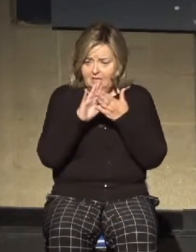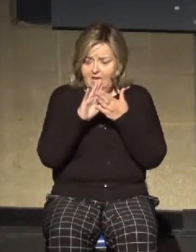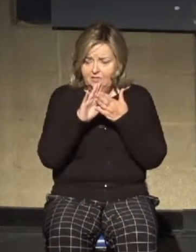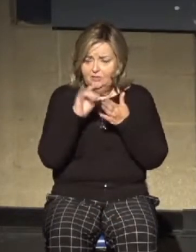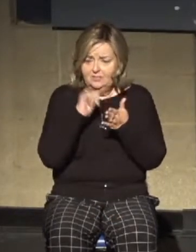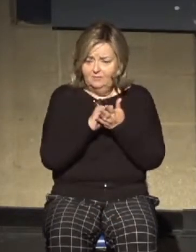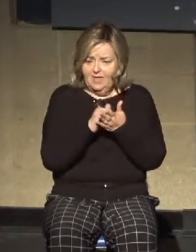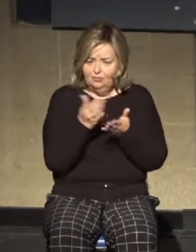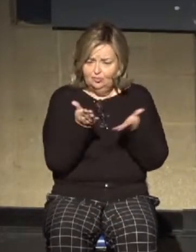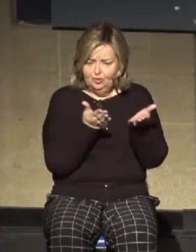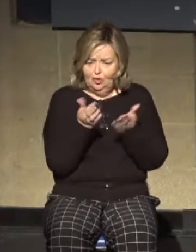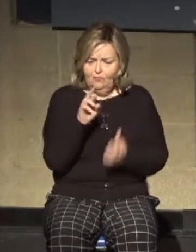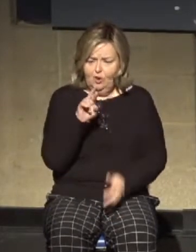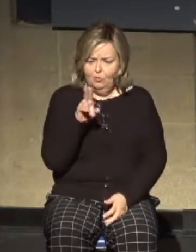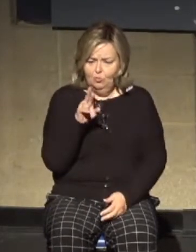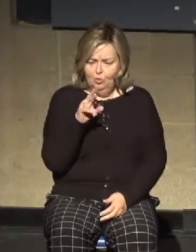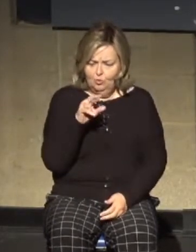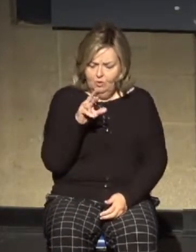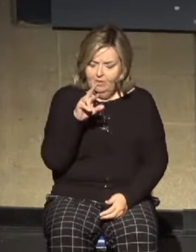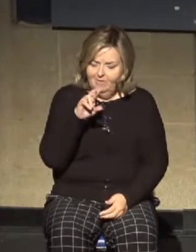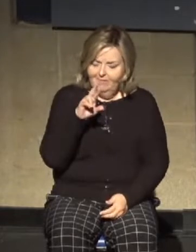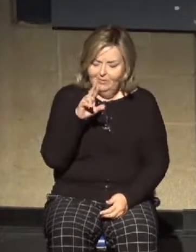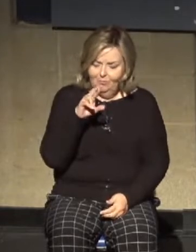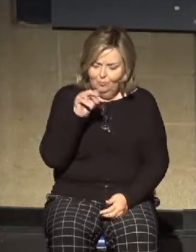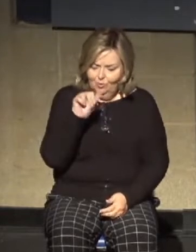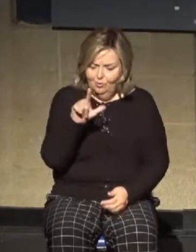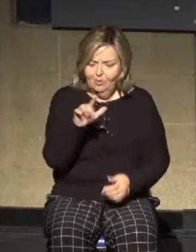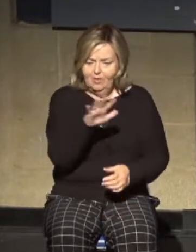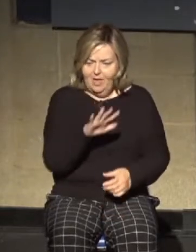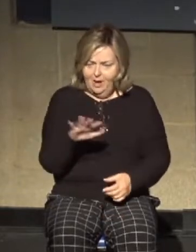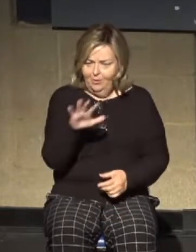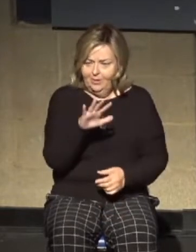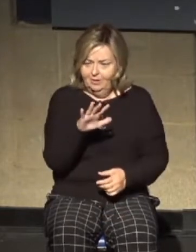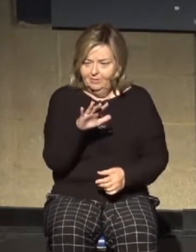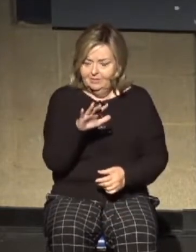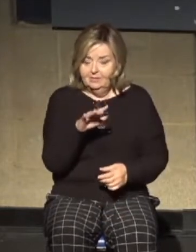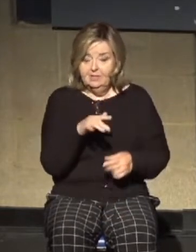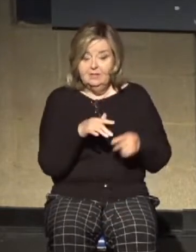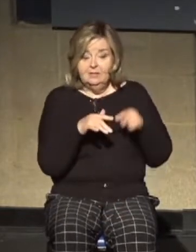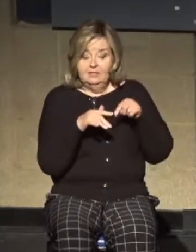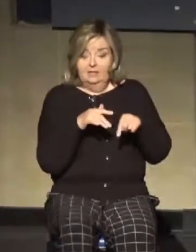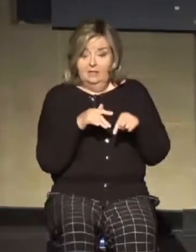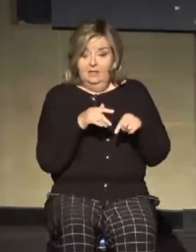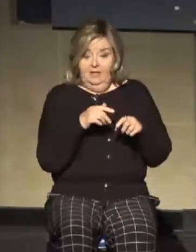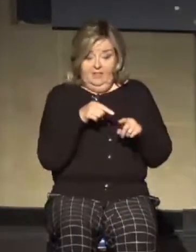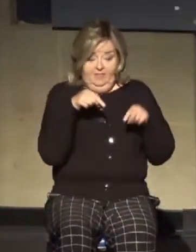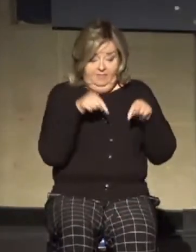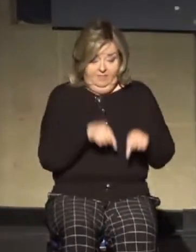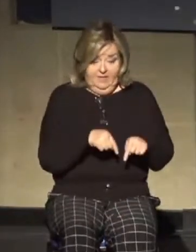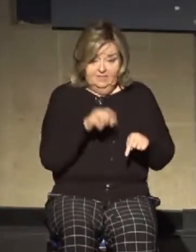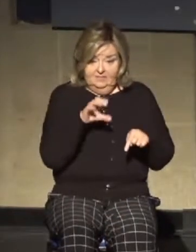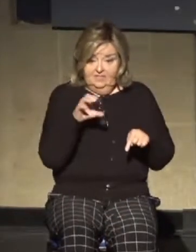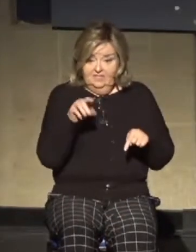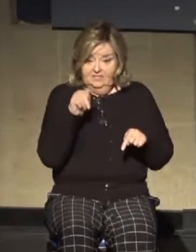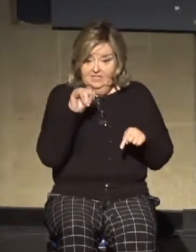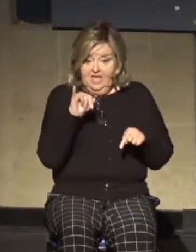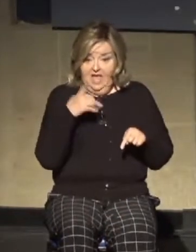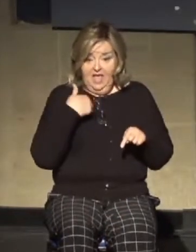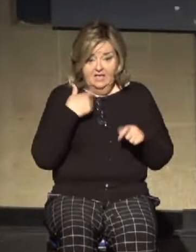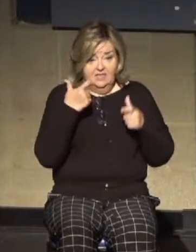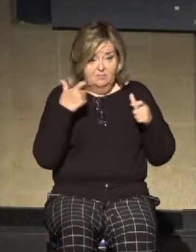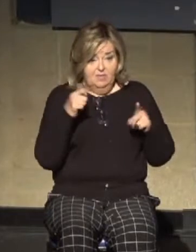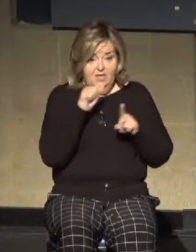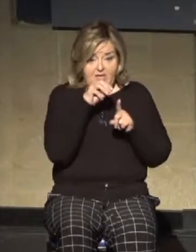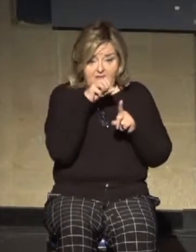And while the area Caldwell serves is small in comparison to larger institutions, the impact the college has is just as